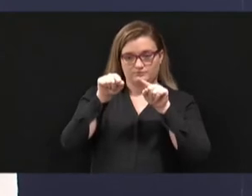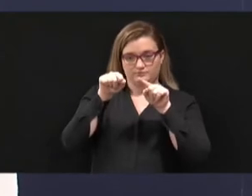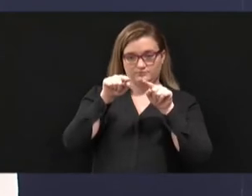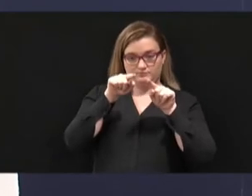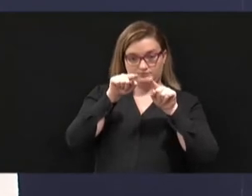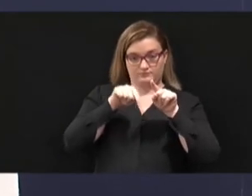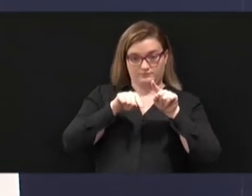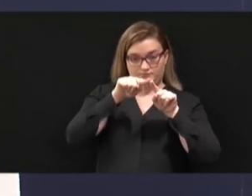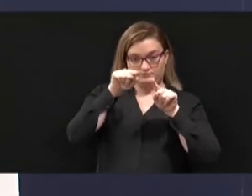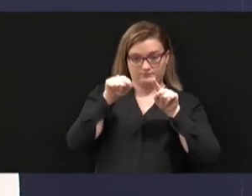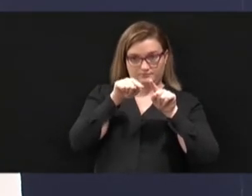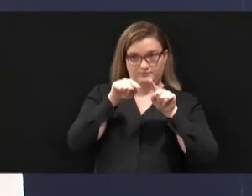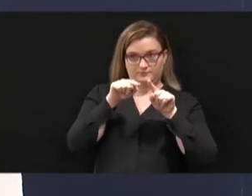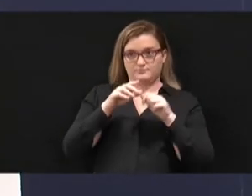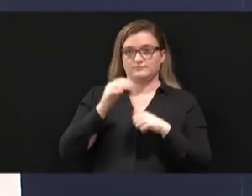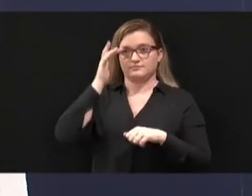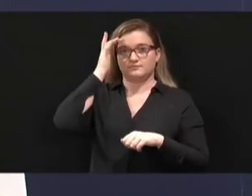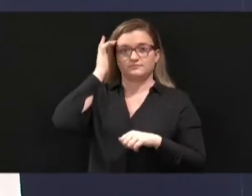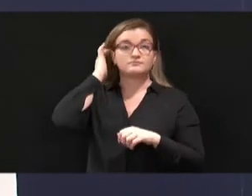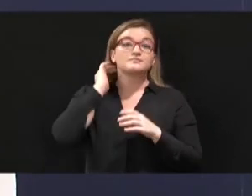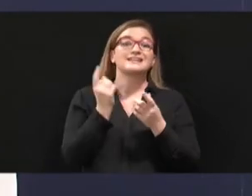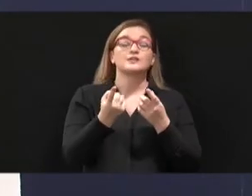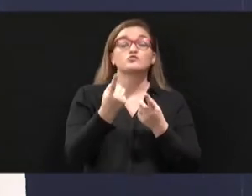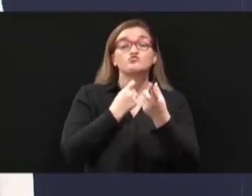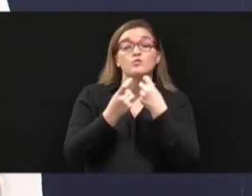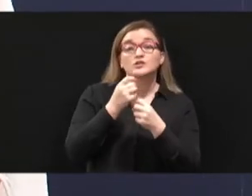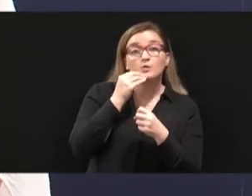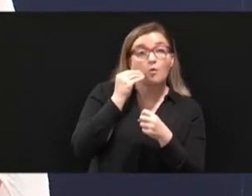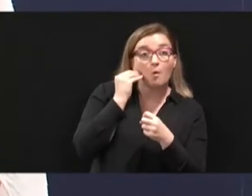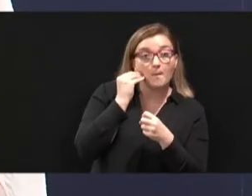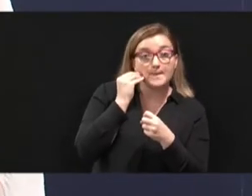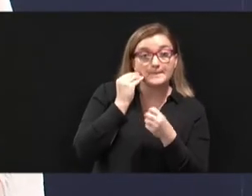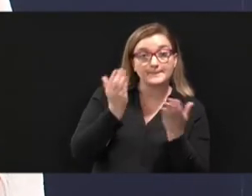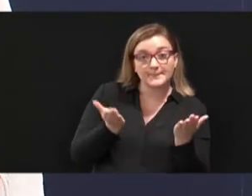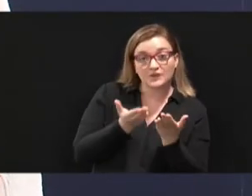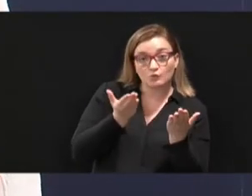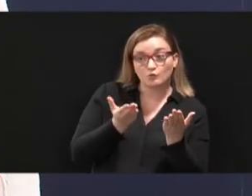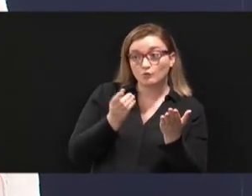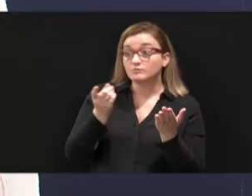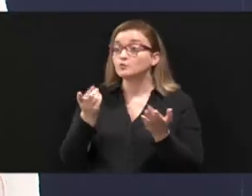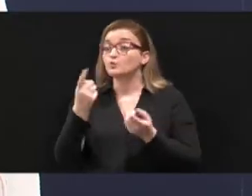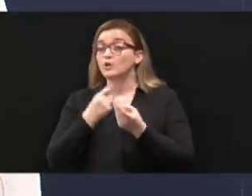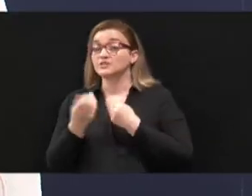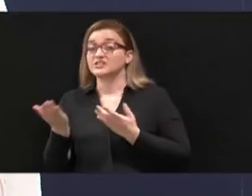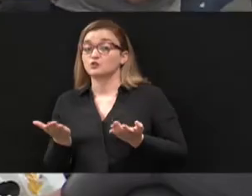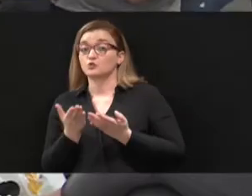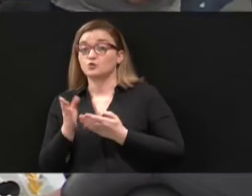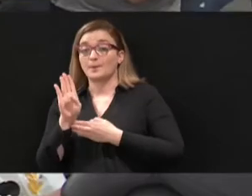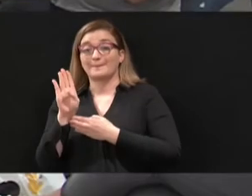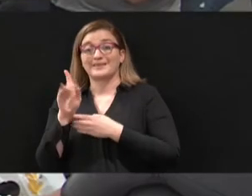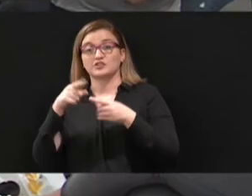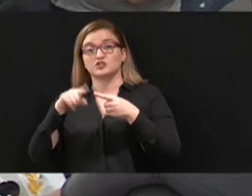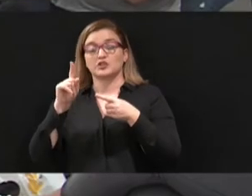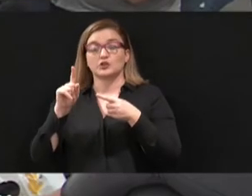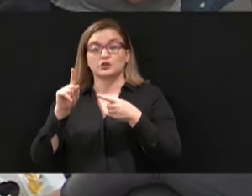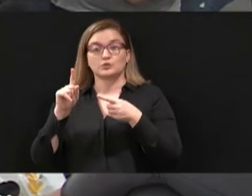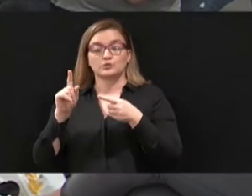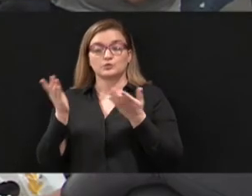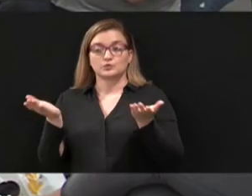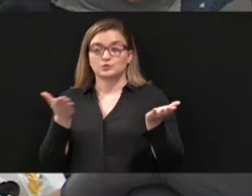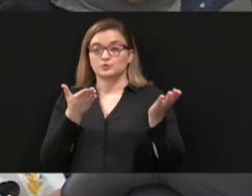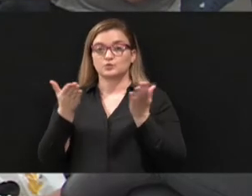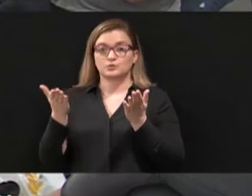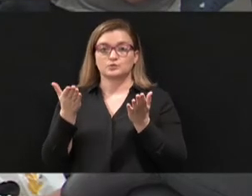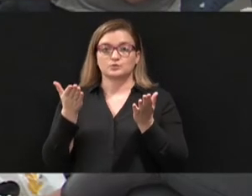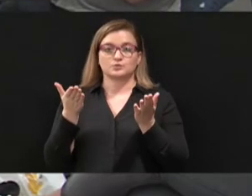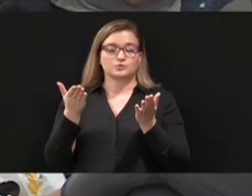on the B checker? Any questions here on the B checker? Okay, the biggest takeaway is you don't want to